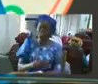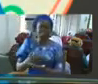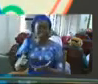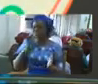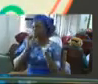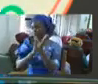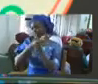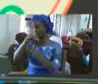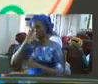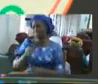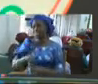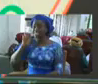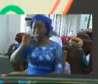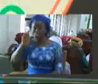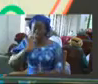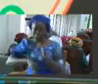15,